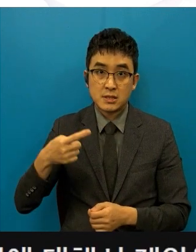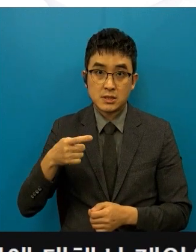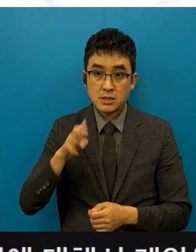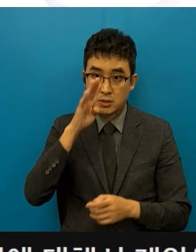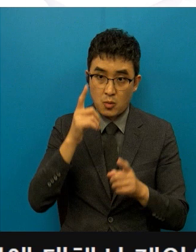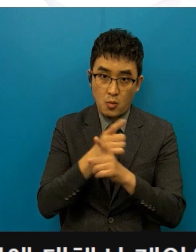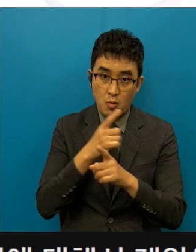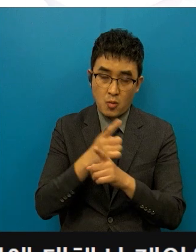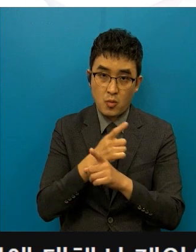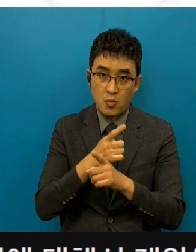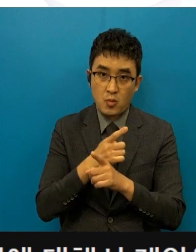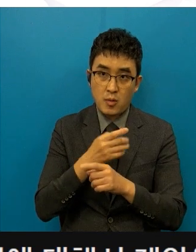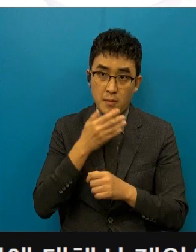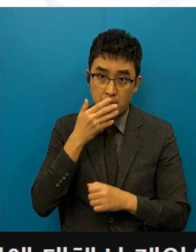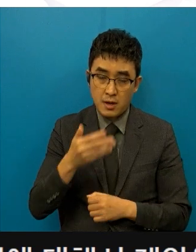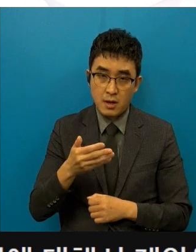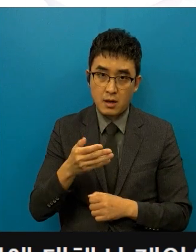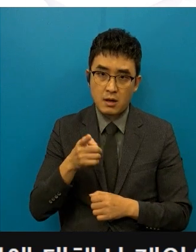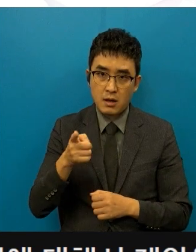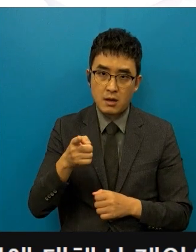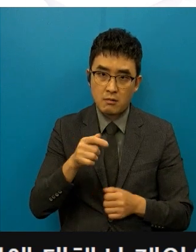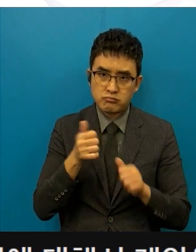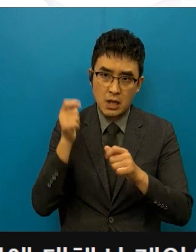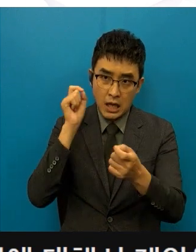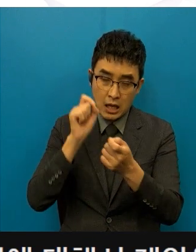This table has showed the